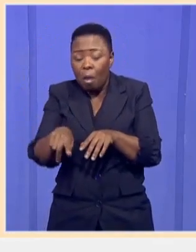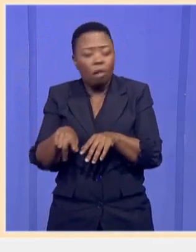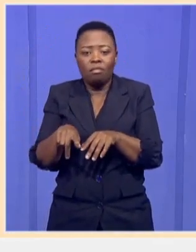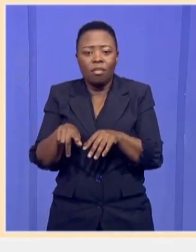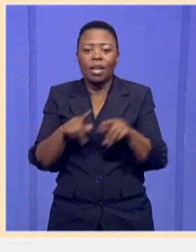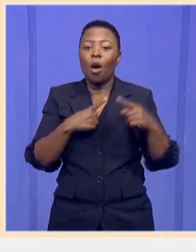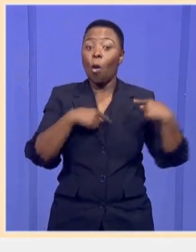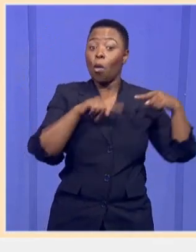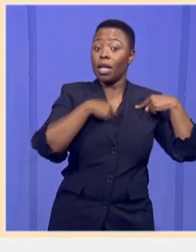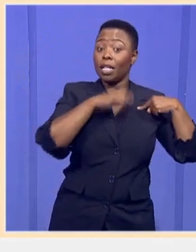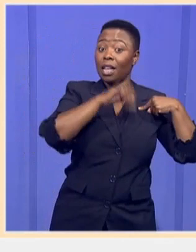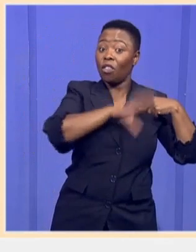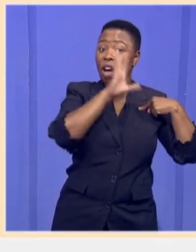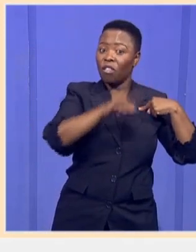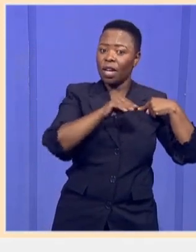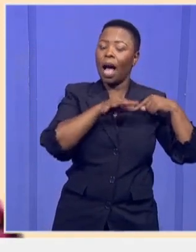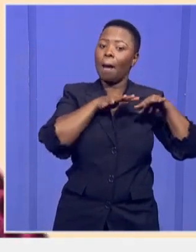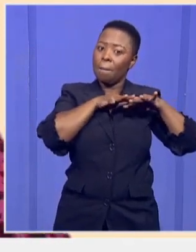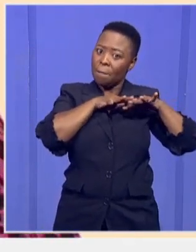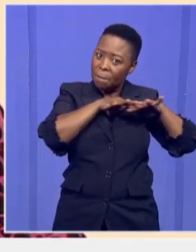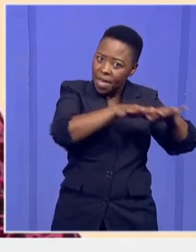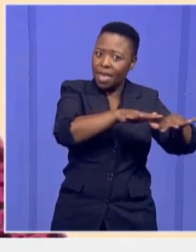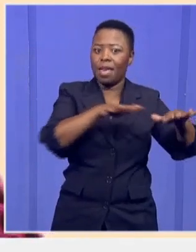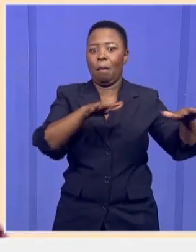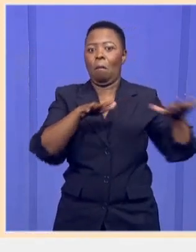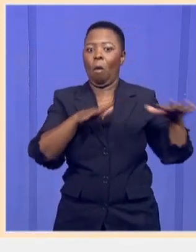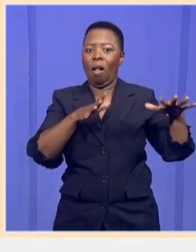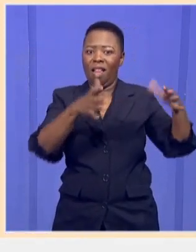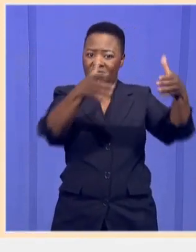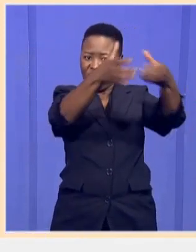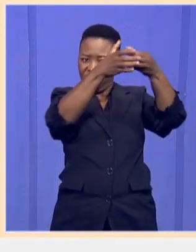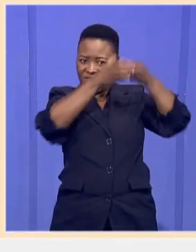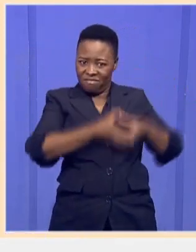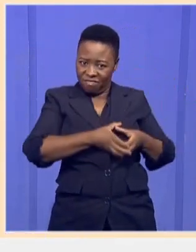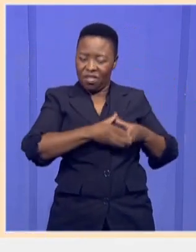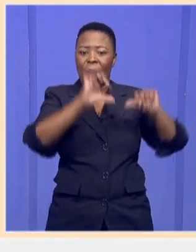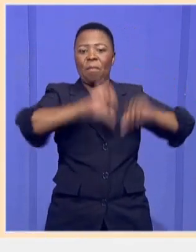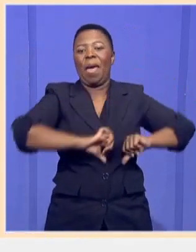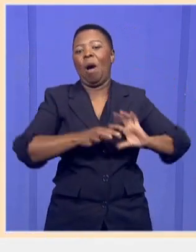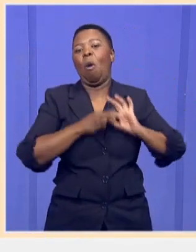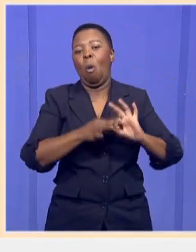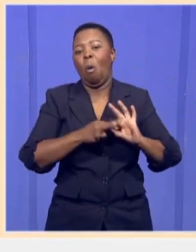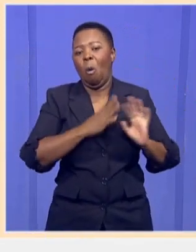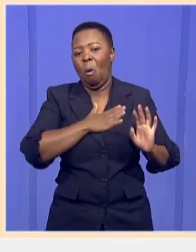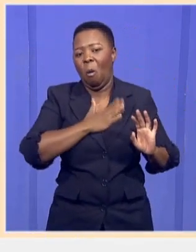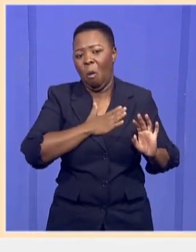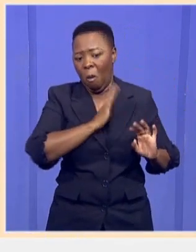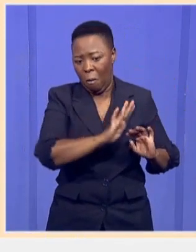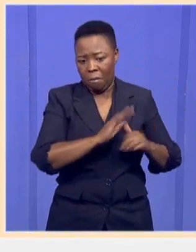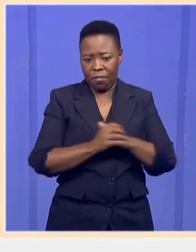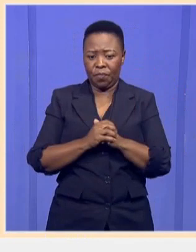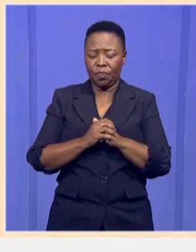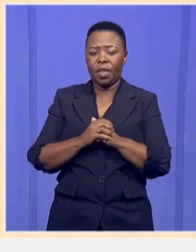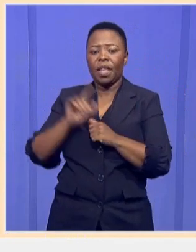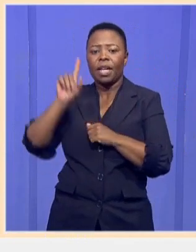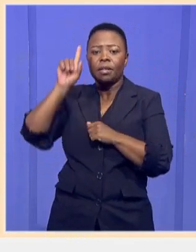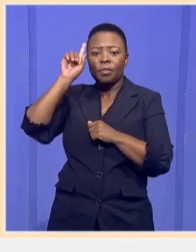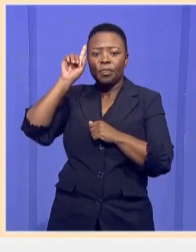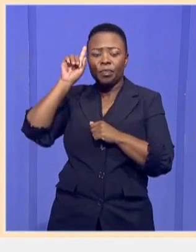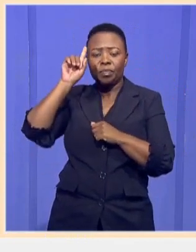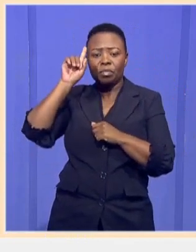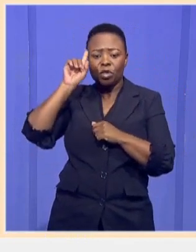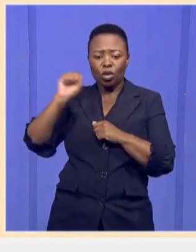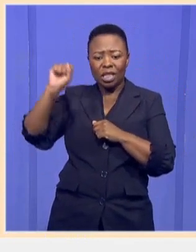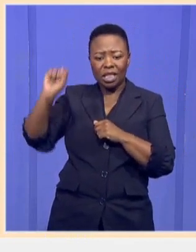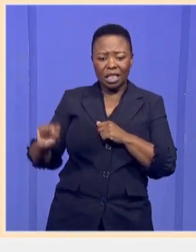our people that we were able to bring back home. On South Sudan,